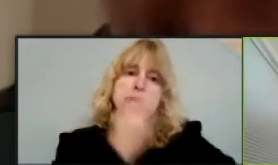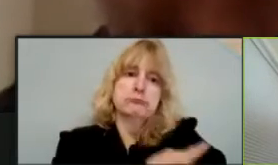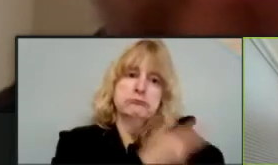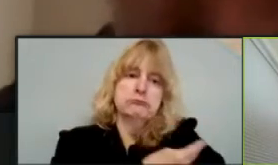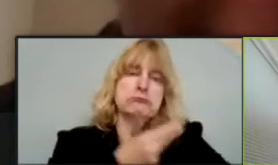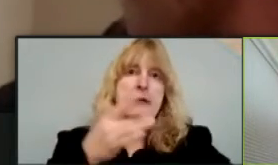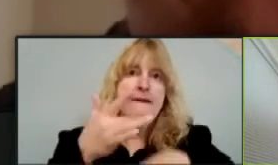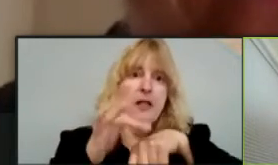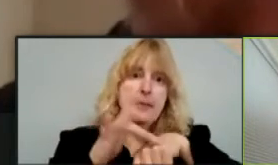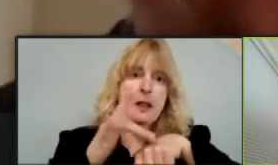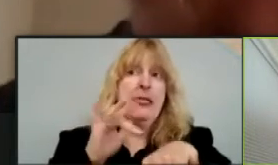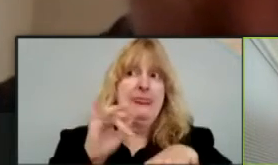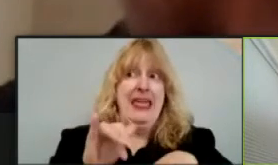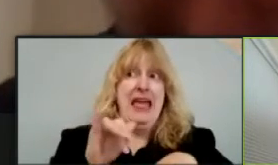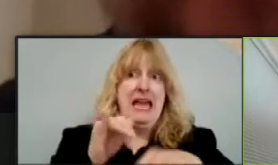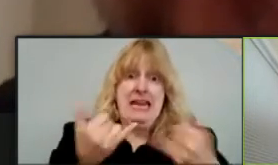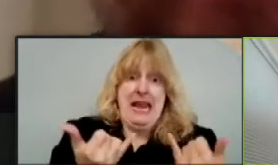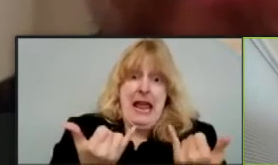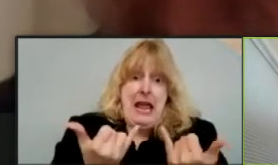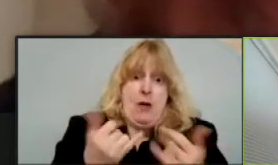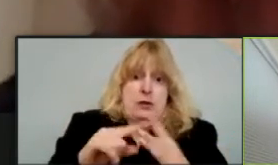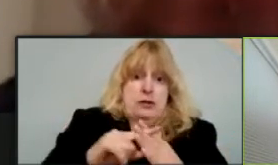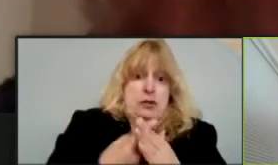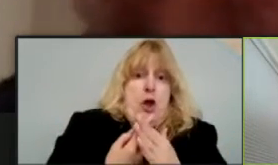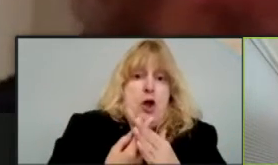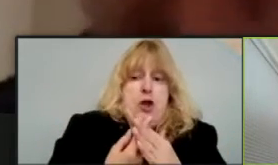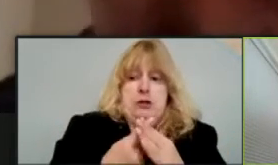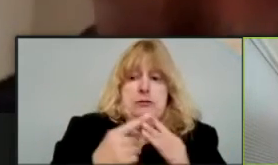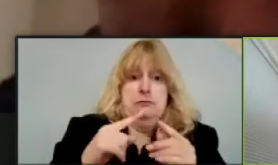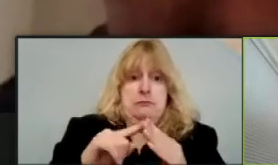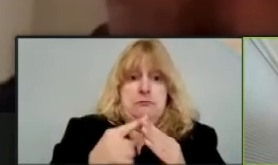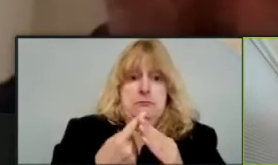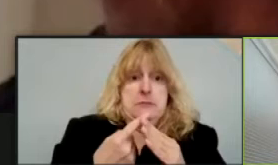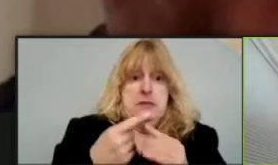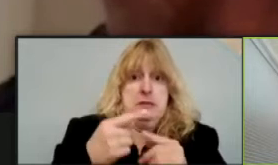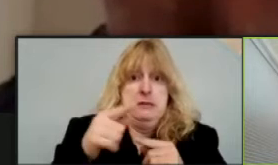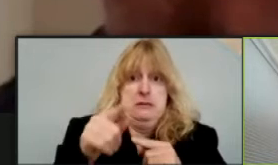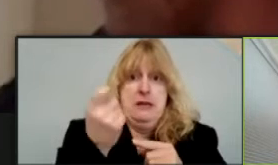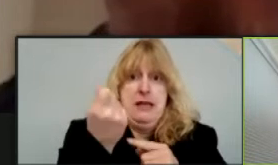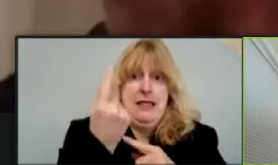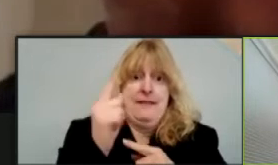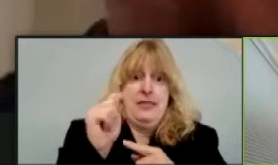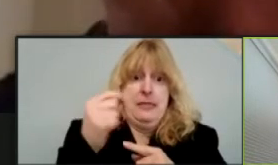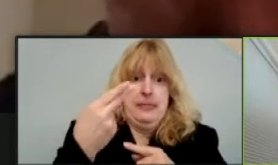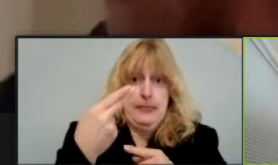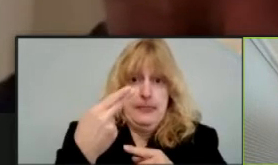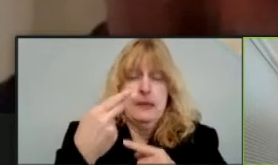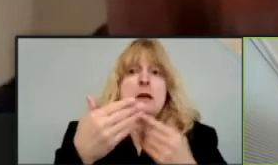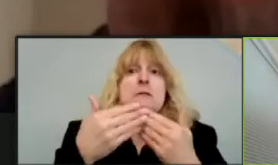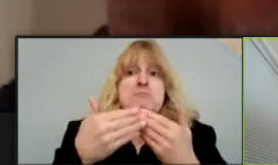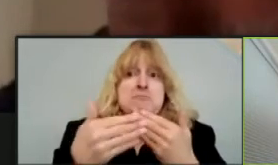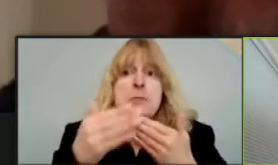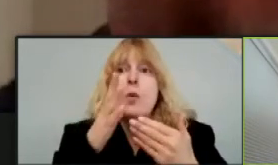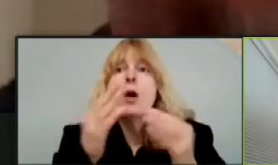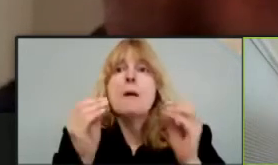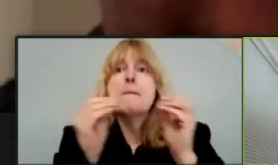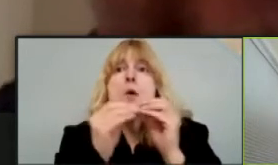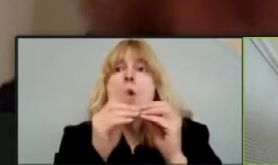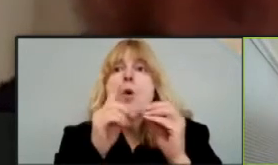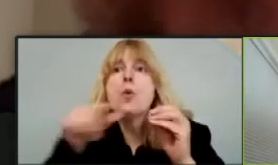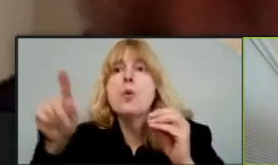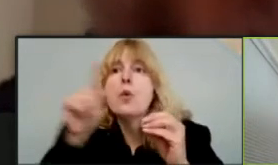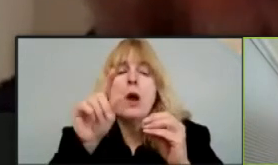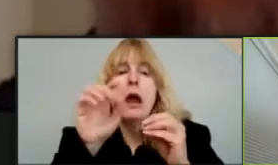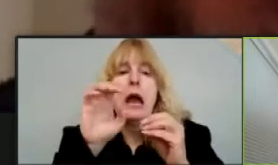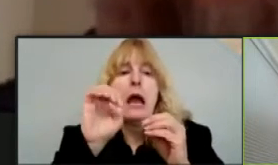So that rollout has now started beginning the 11th. We're hoping to bring in shortly after that more essential workers once we